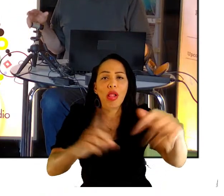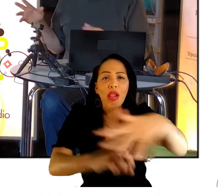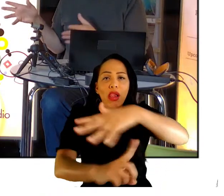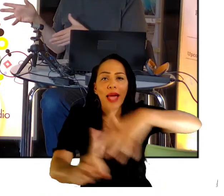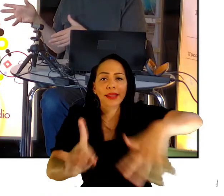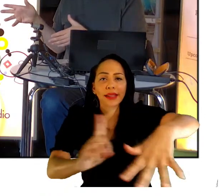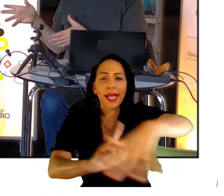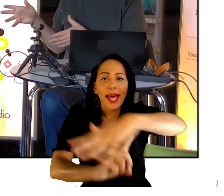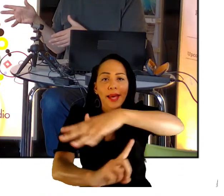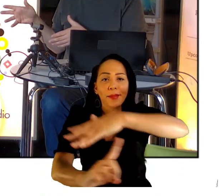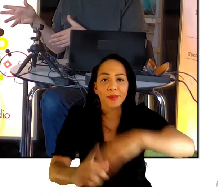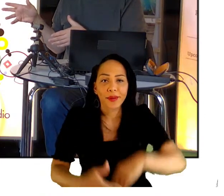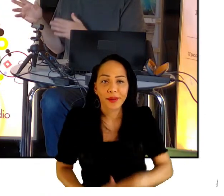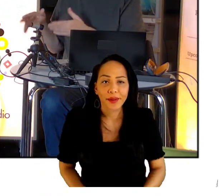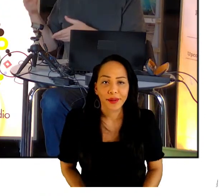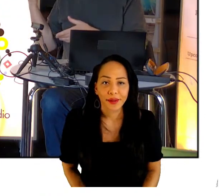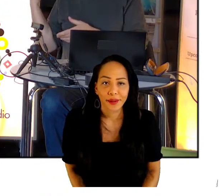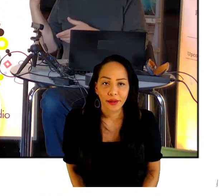about